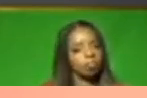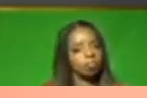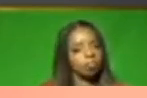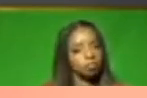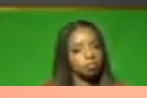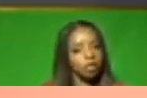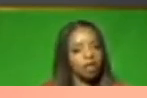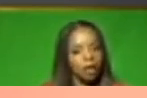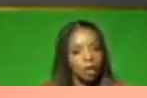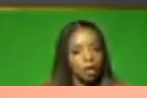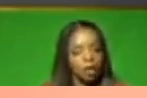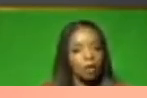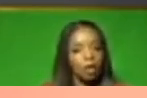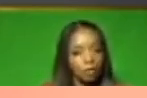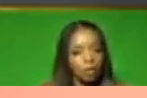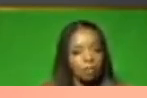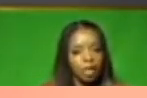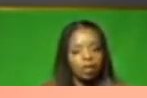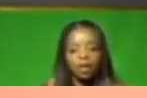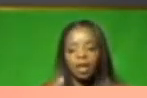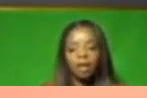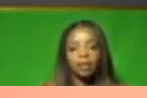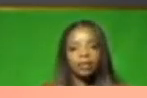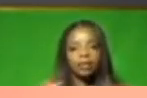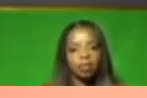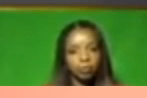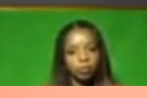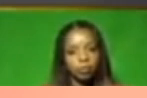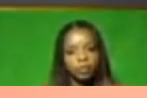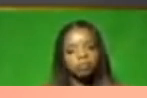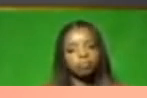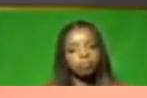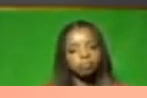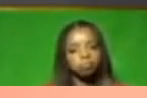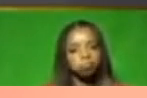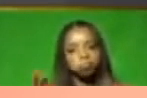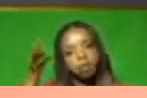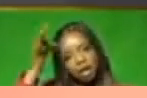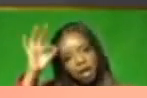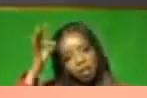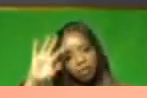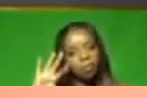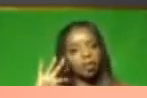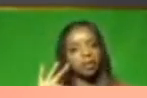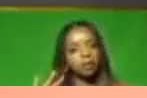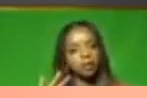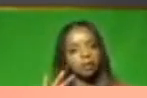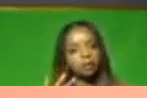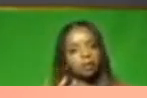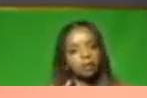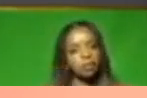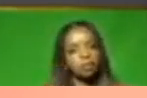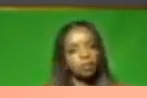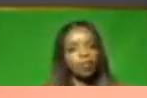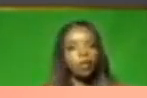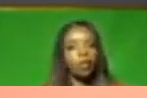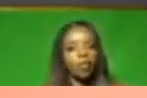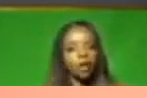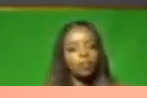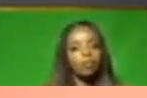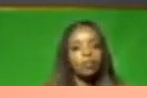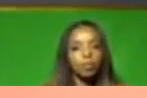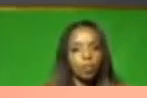various civil society organizations and government in order to advance social and